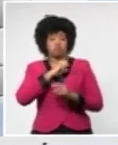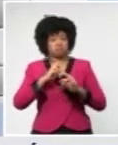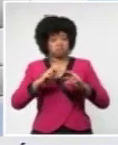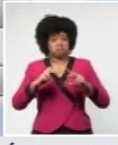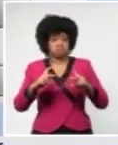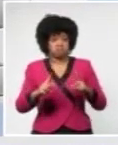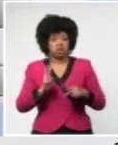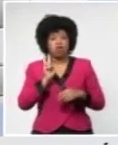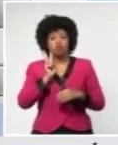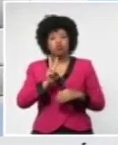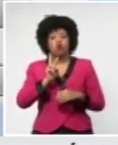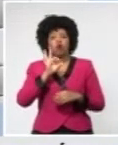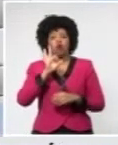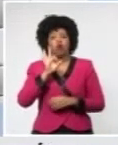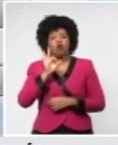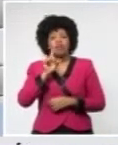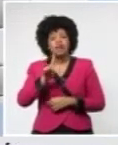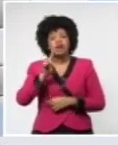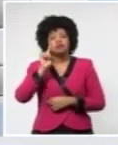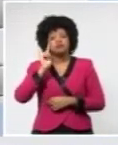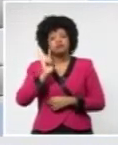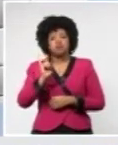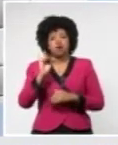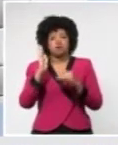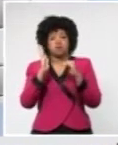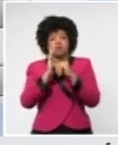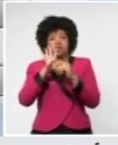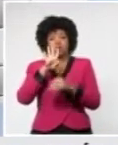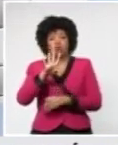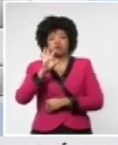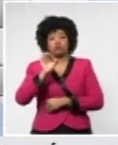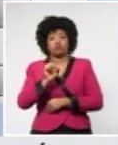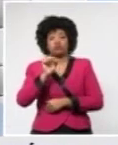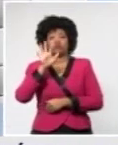number. And there is a cumulative of